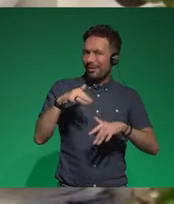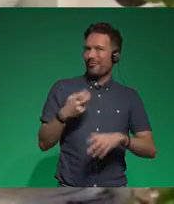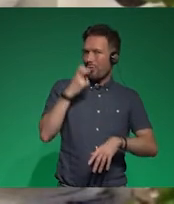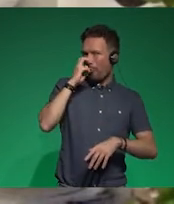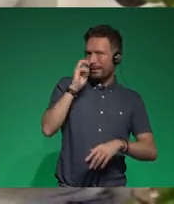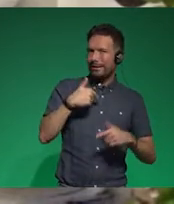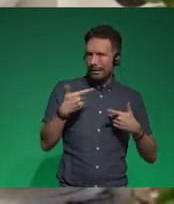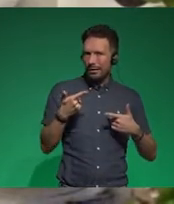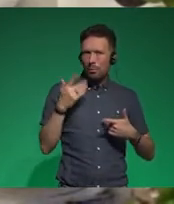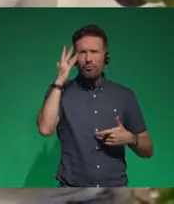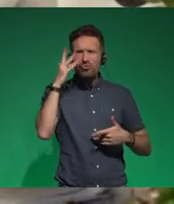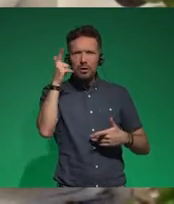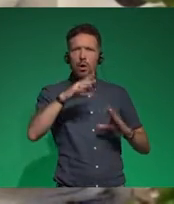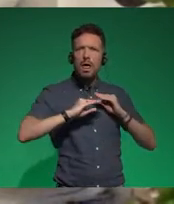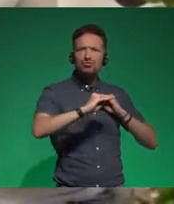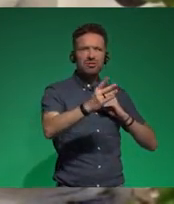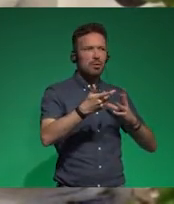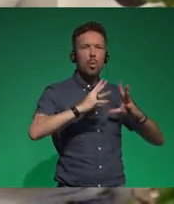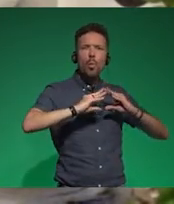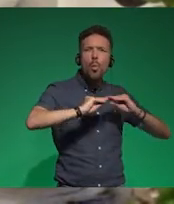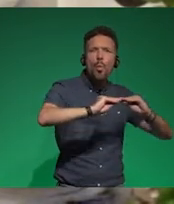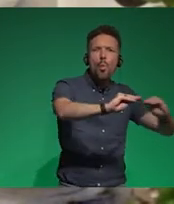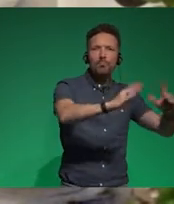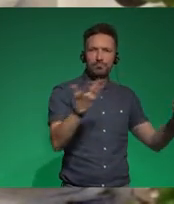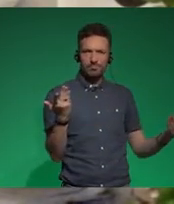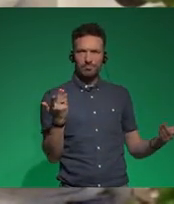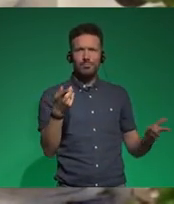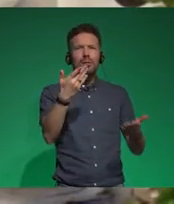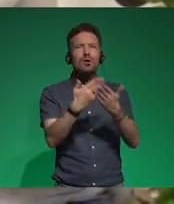Because in Vietnam, like when you look at the landscapes,